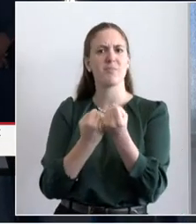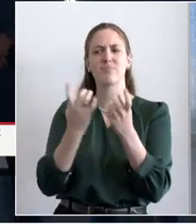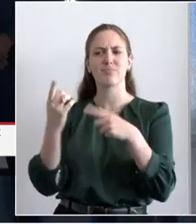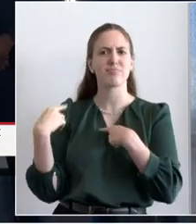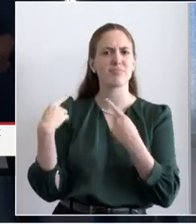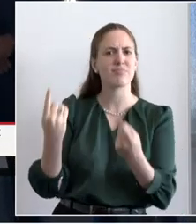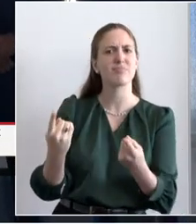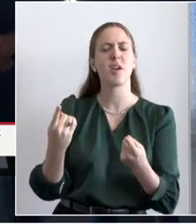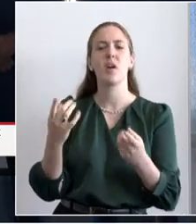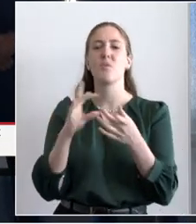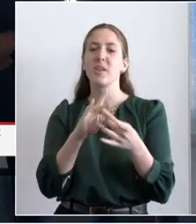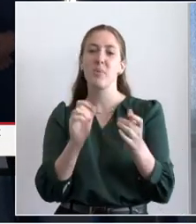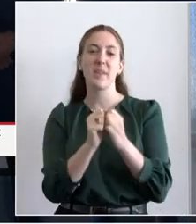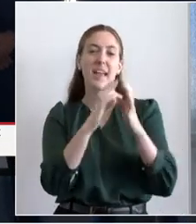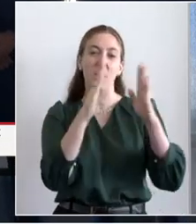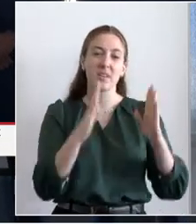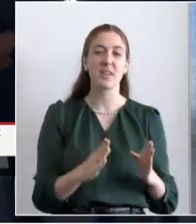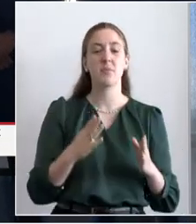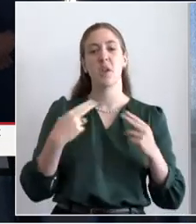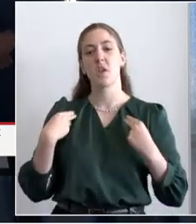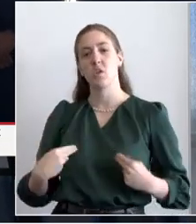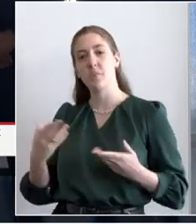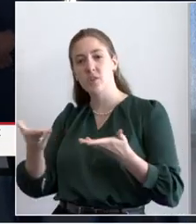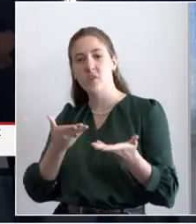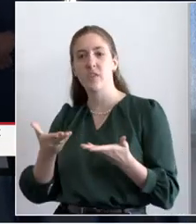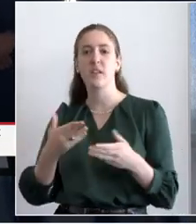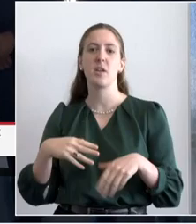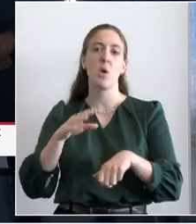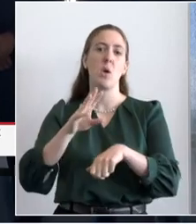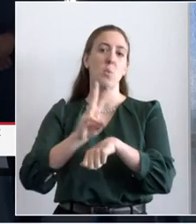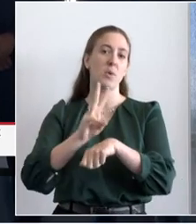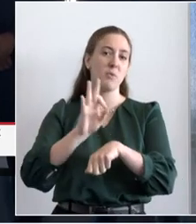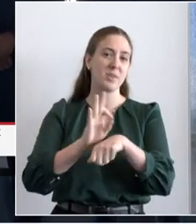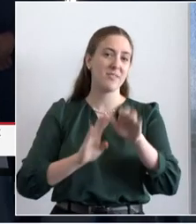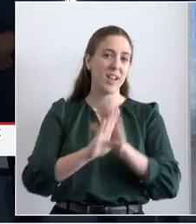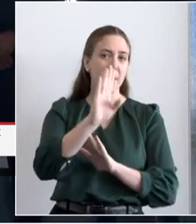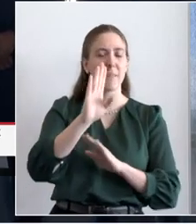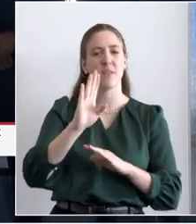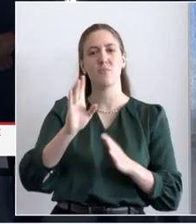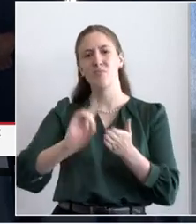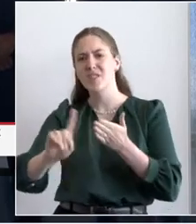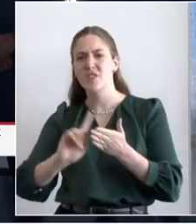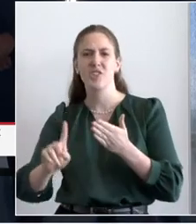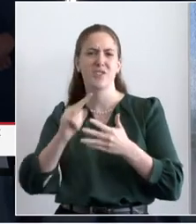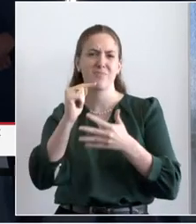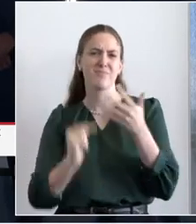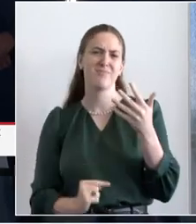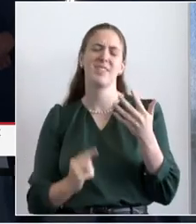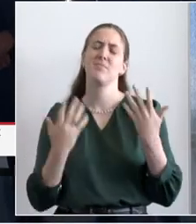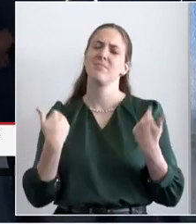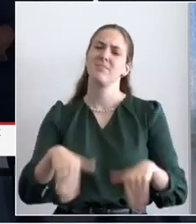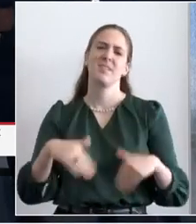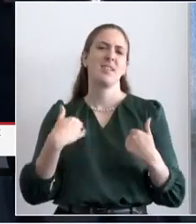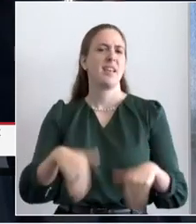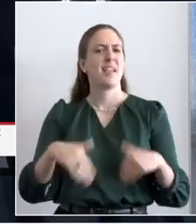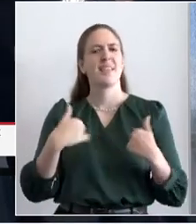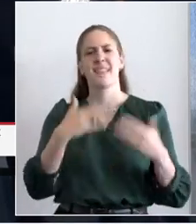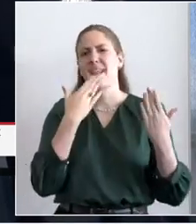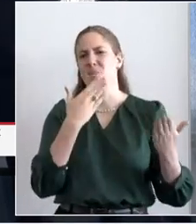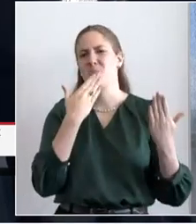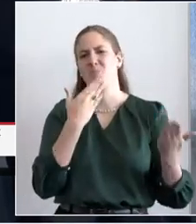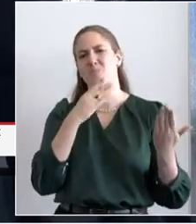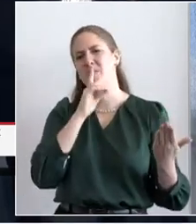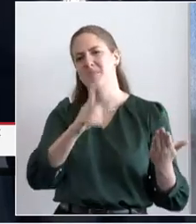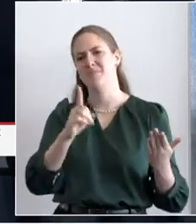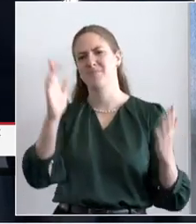includes housing, human services, workforce development, research, and more. So please, can we give the mayor and Councilman McDuffie